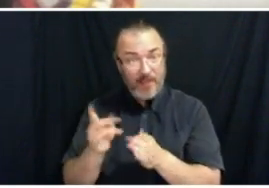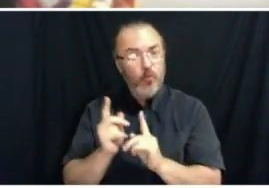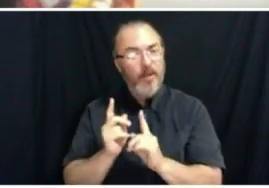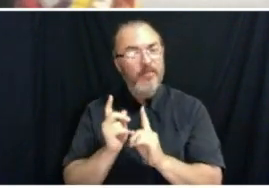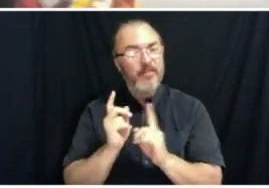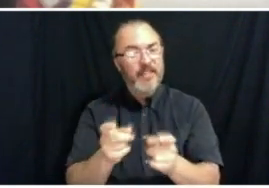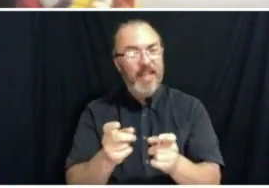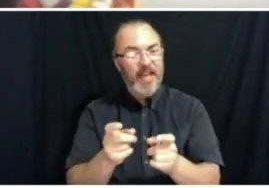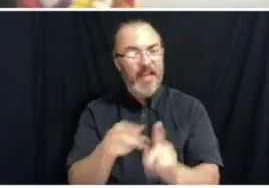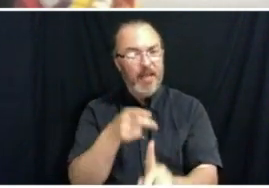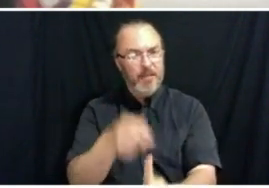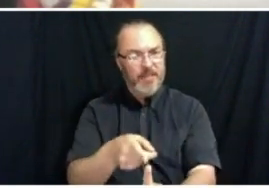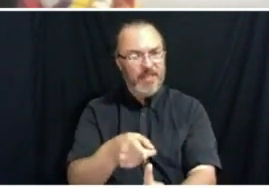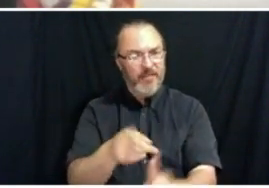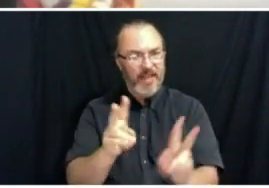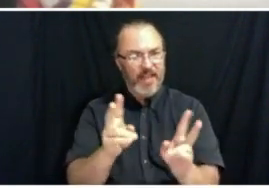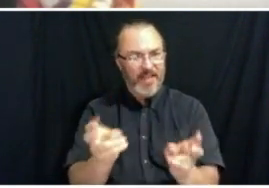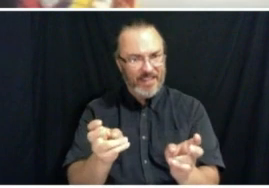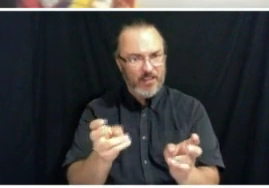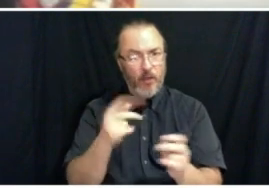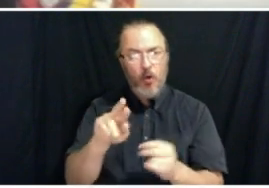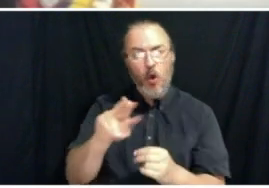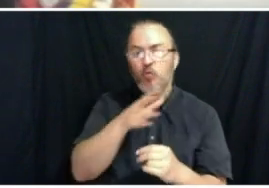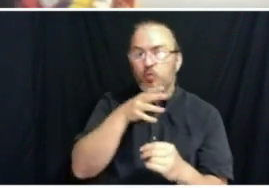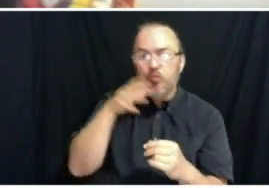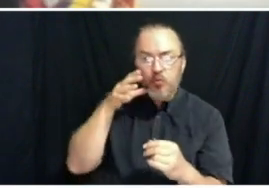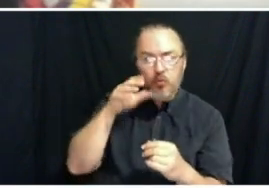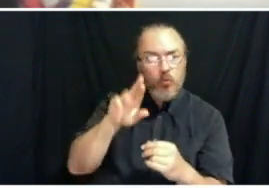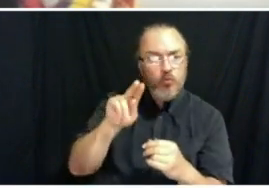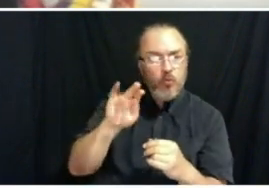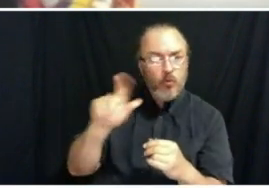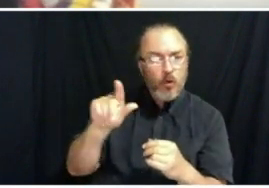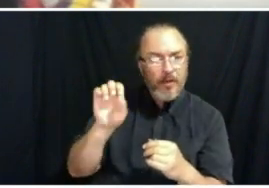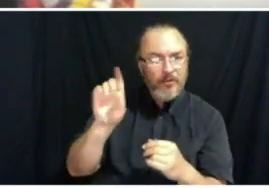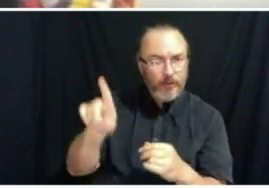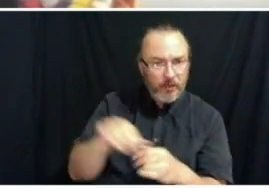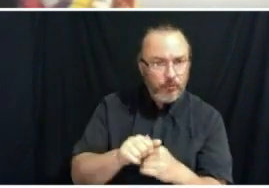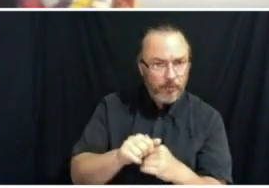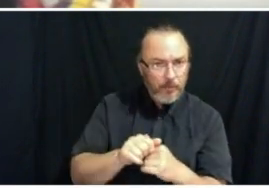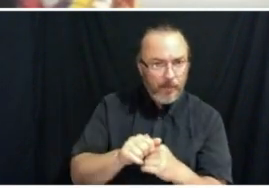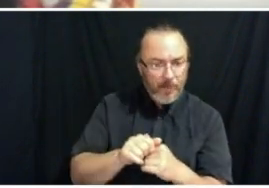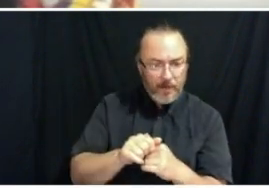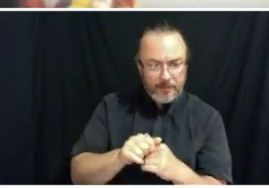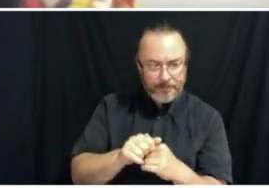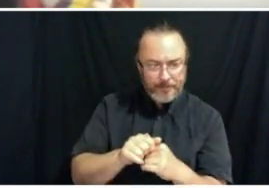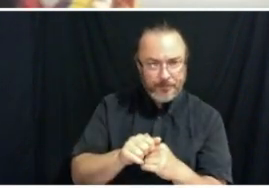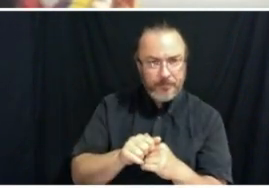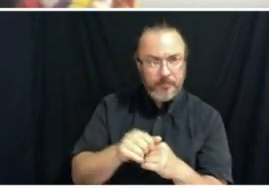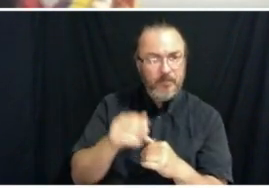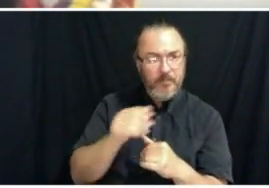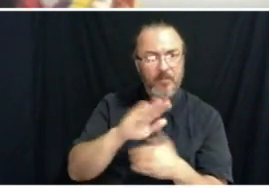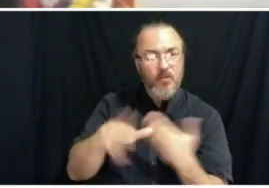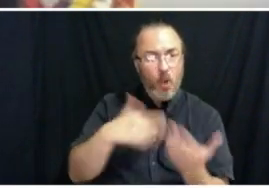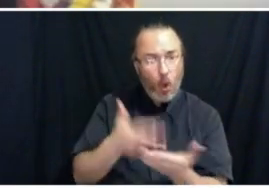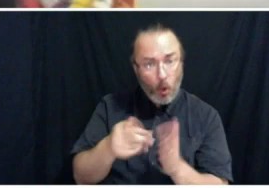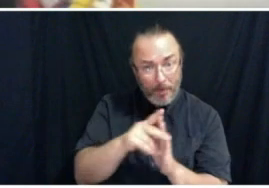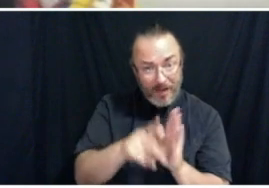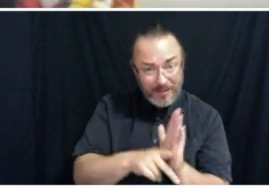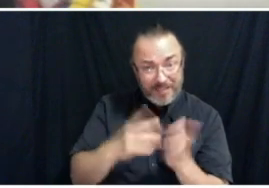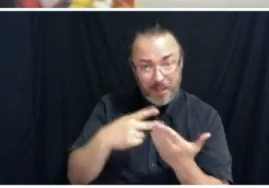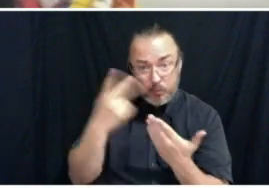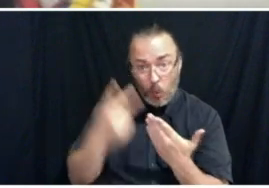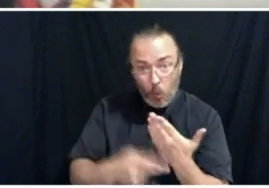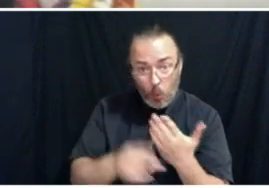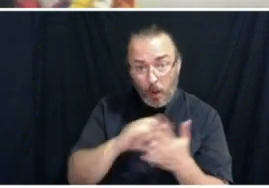section to rural education policy, prioritizing in rural areas all the policy programs, but